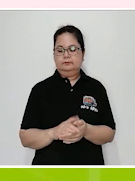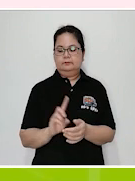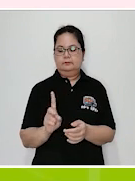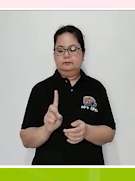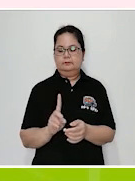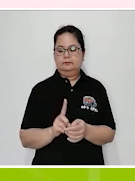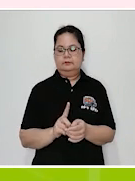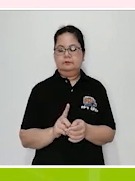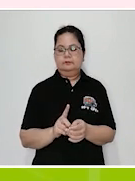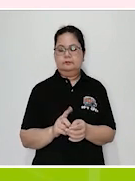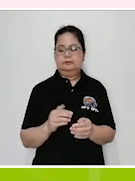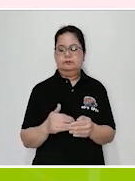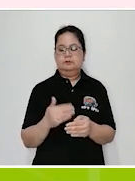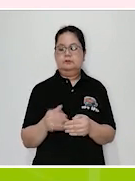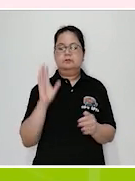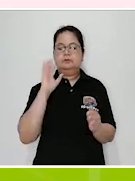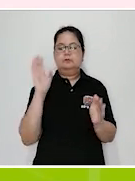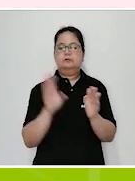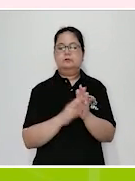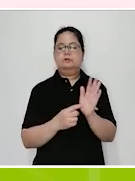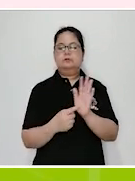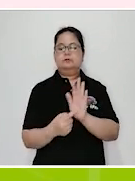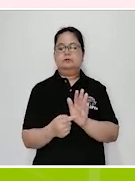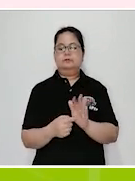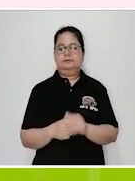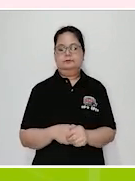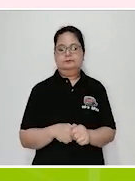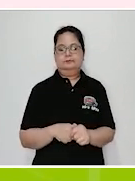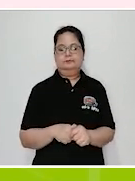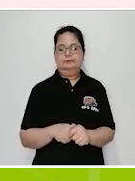What does this picture show?